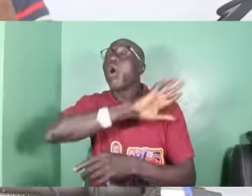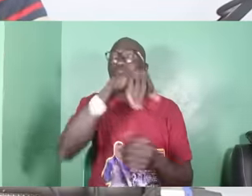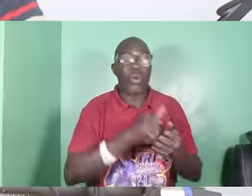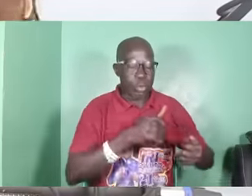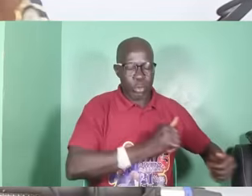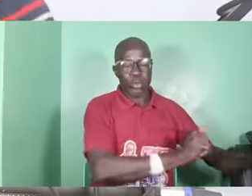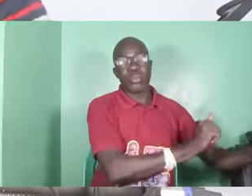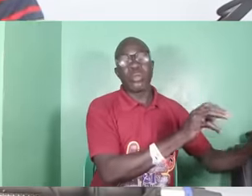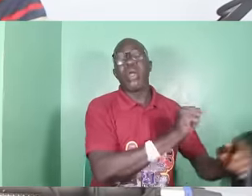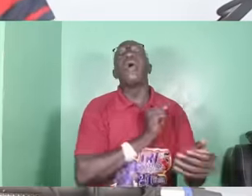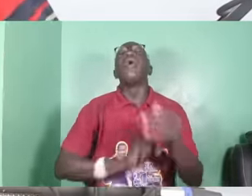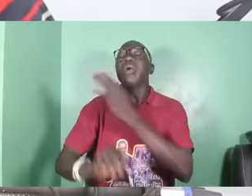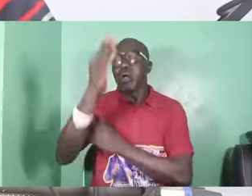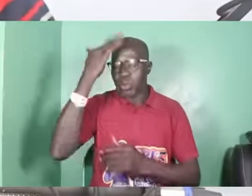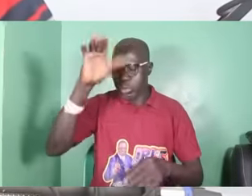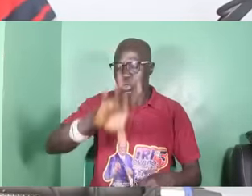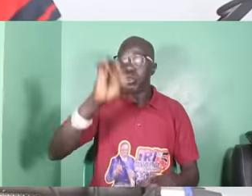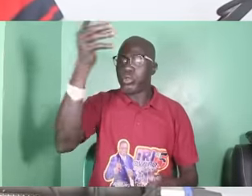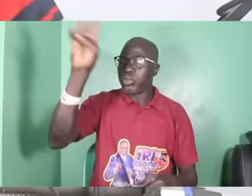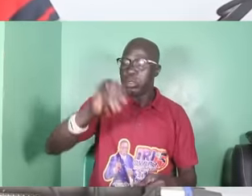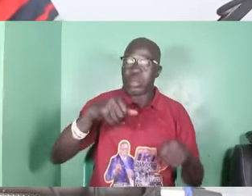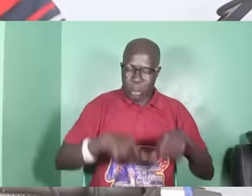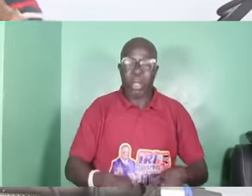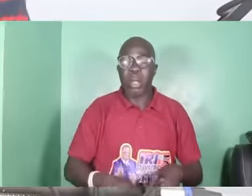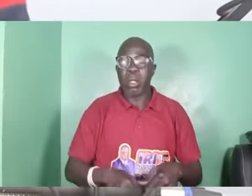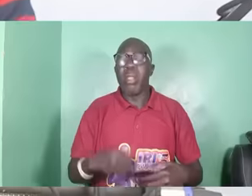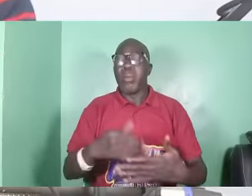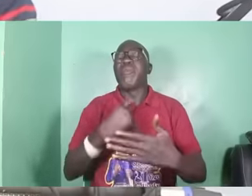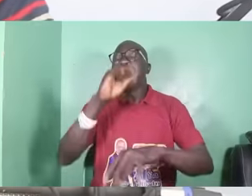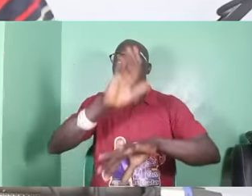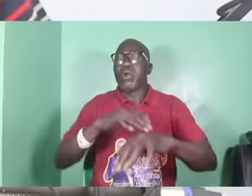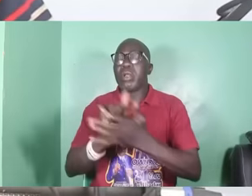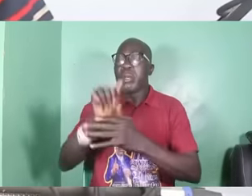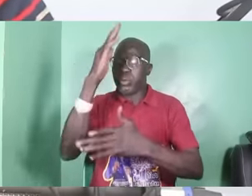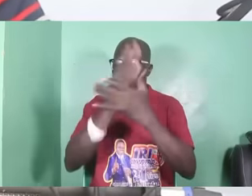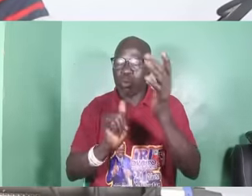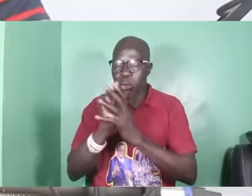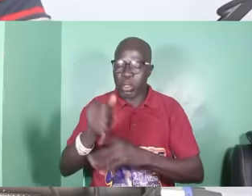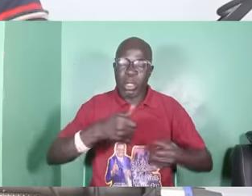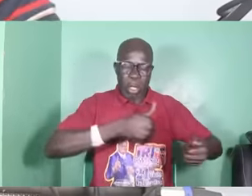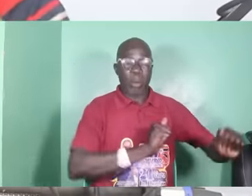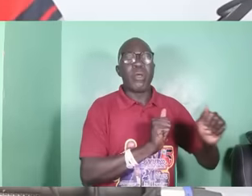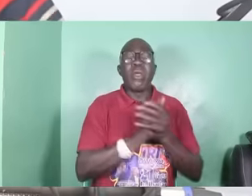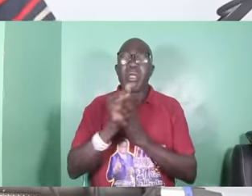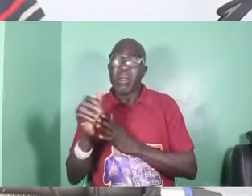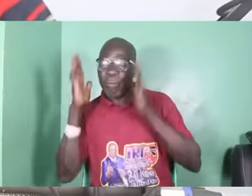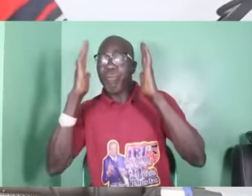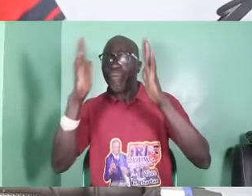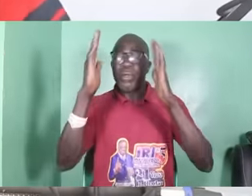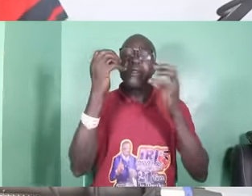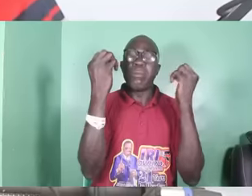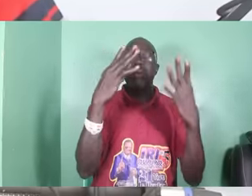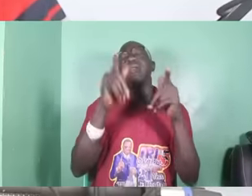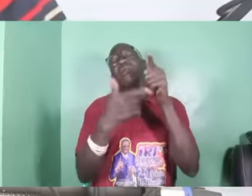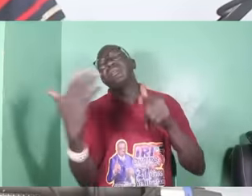This apostle. Olorun mo mo gbo won ka. God intentionally established them. Kan to pe yen apostle. Before they call somebody an apostle. In la koja po ninu. Ah, he have